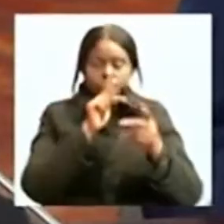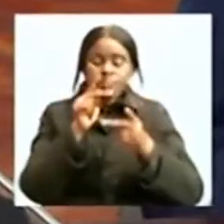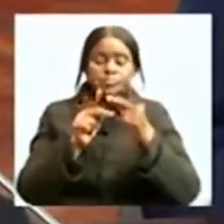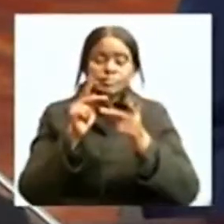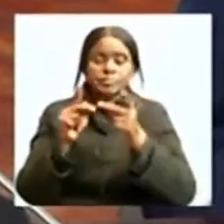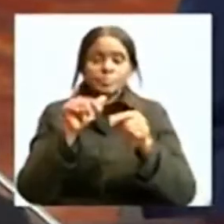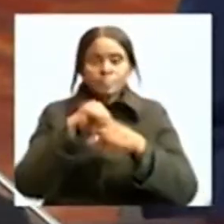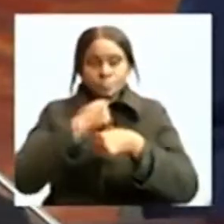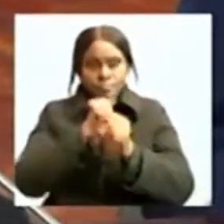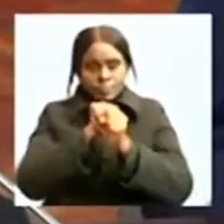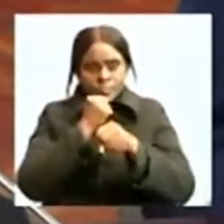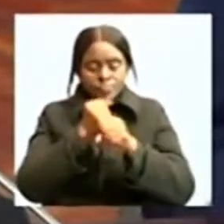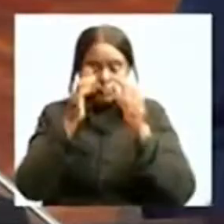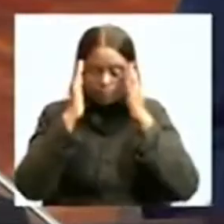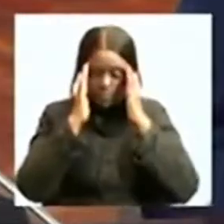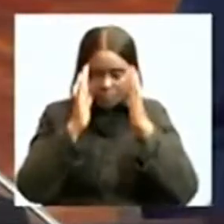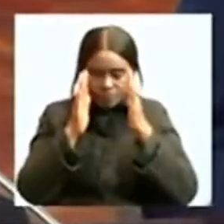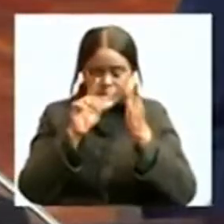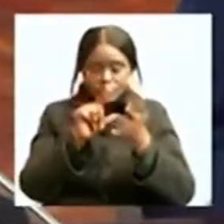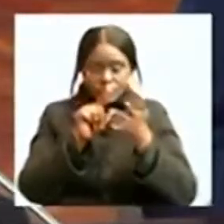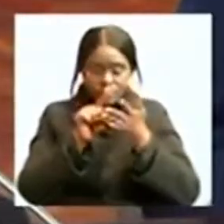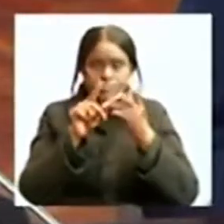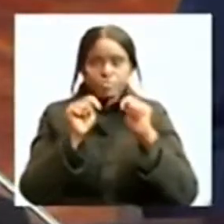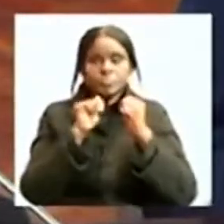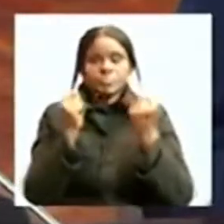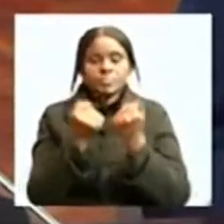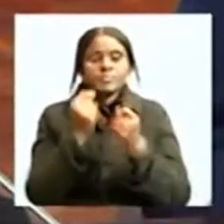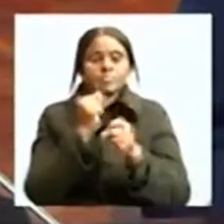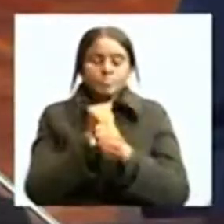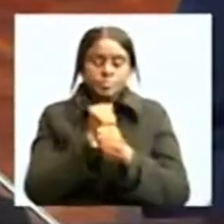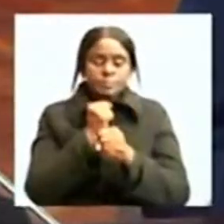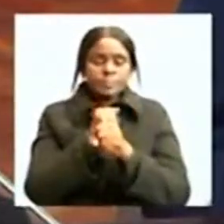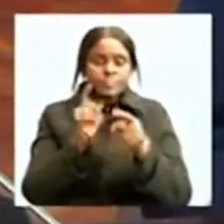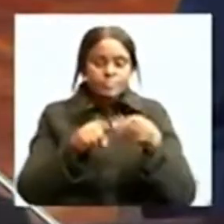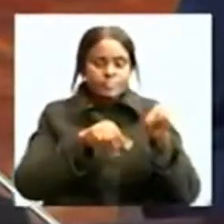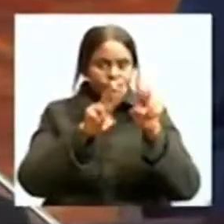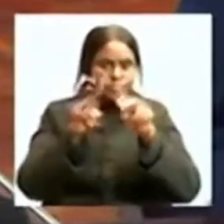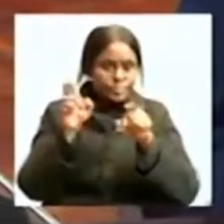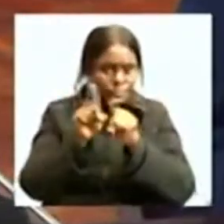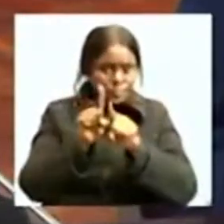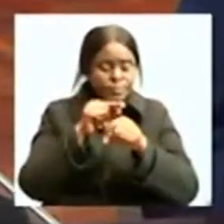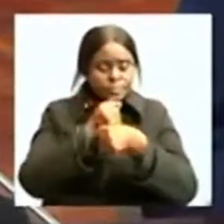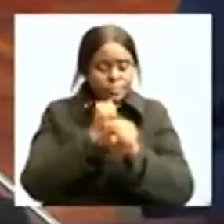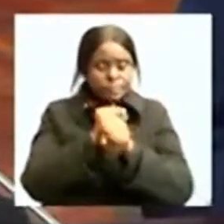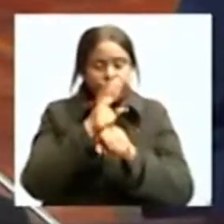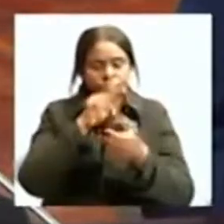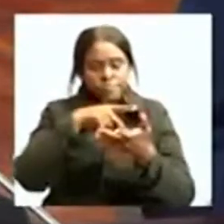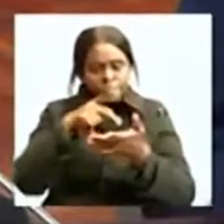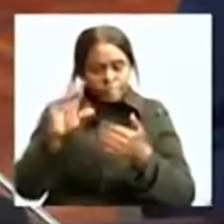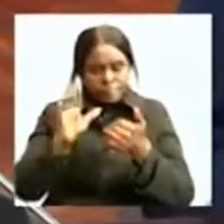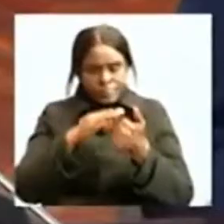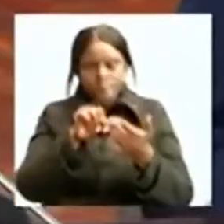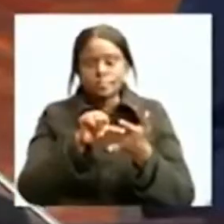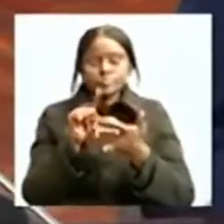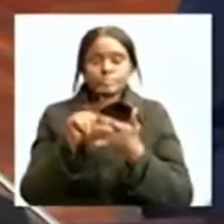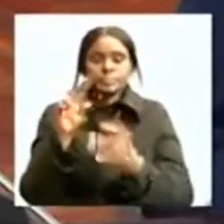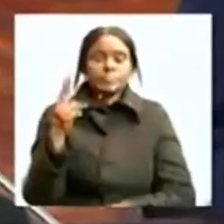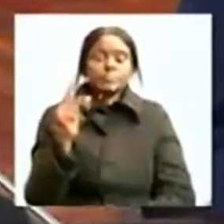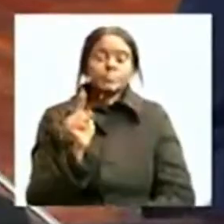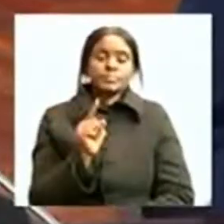processes. Establish a dedicated loan recovery function to monitor and enforce repayment of soft loans.